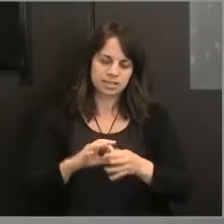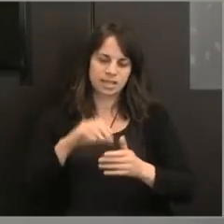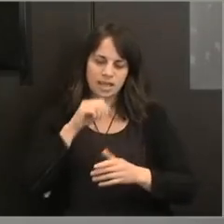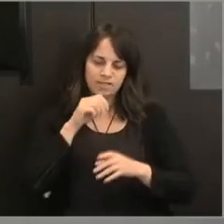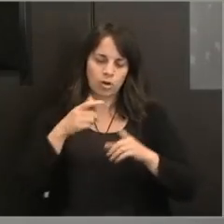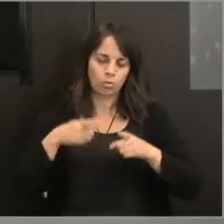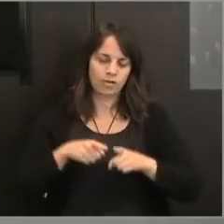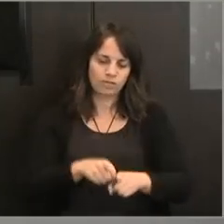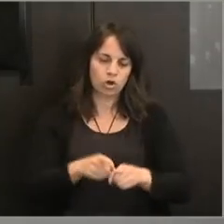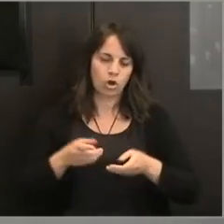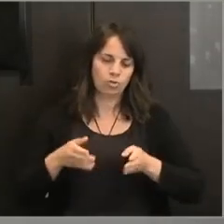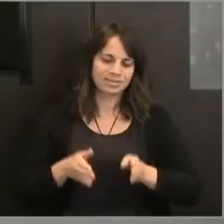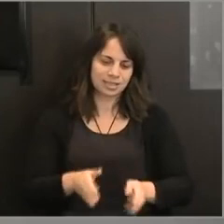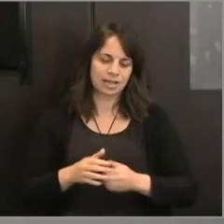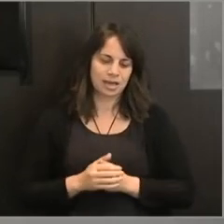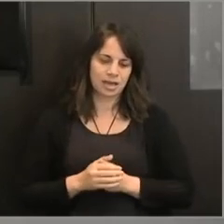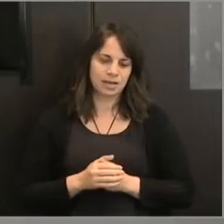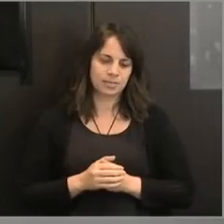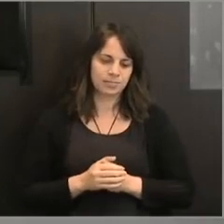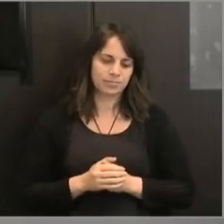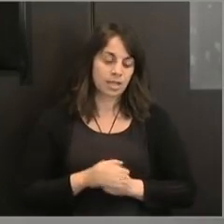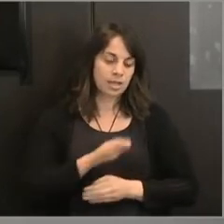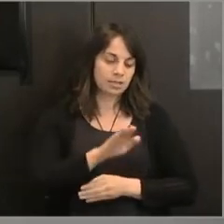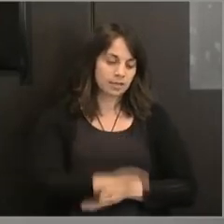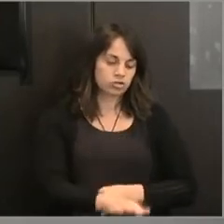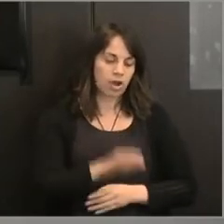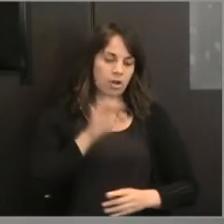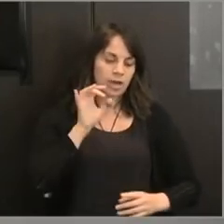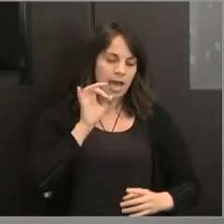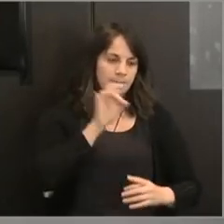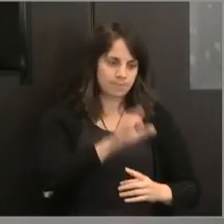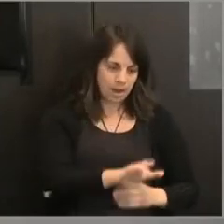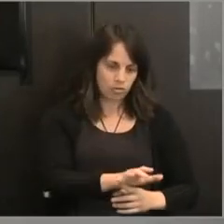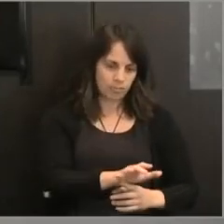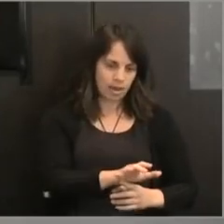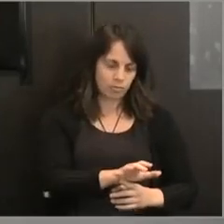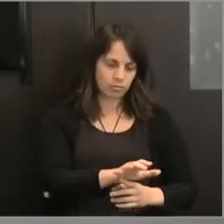The interests of the child are paramount in tikanga, but they're paramount within a collective.